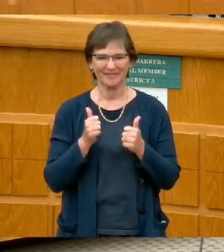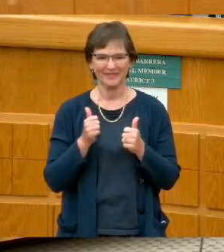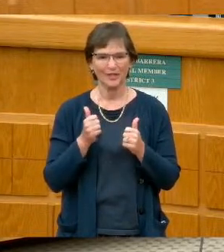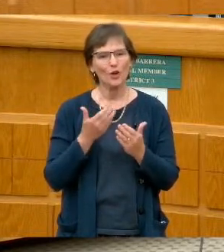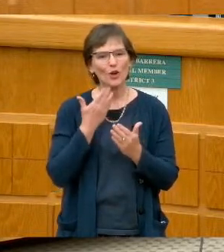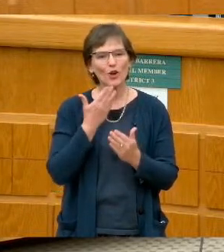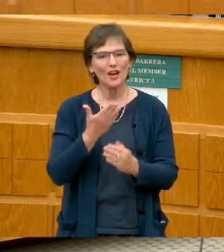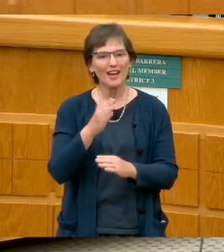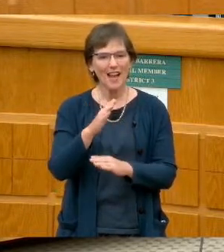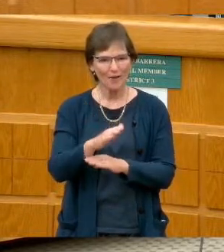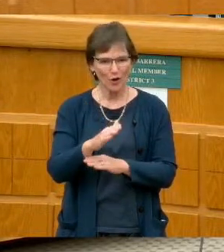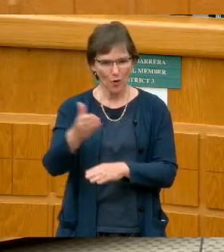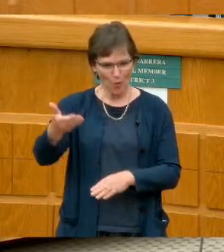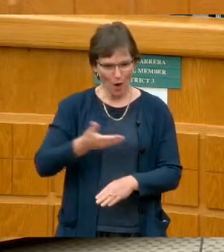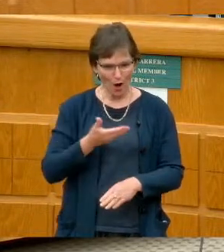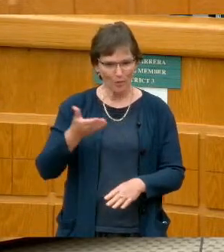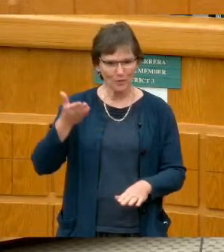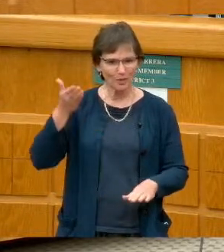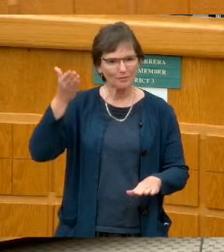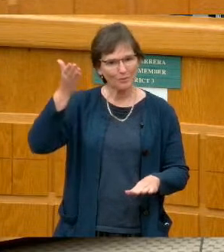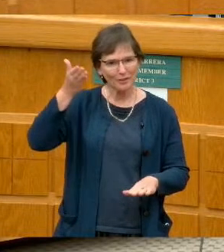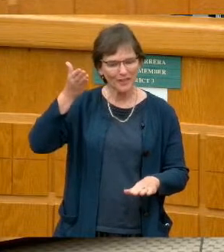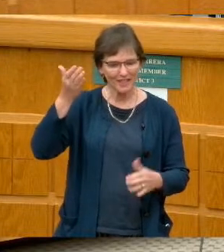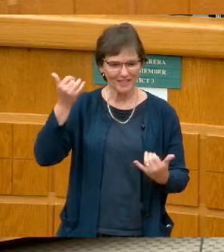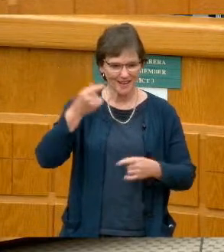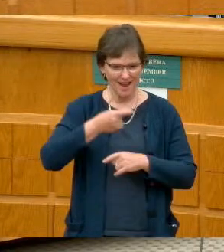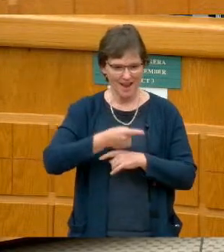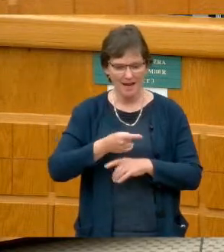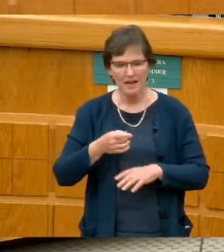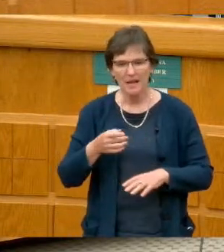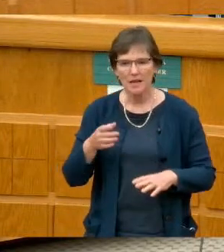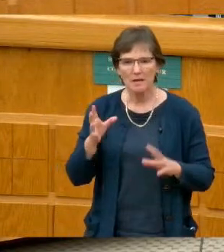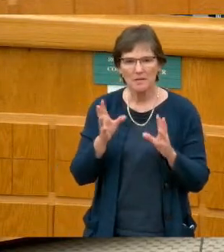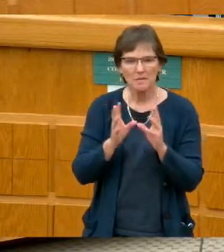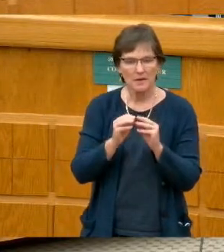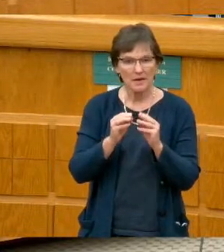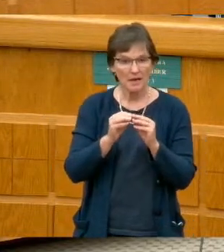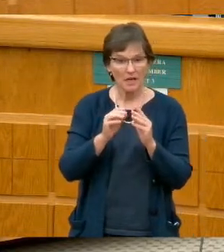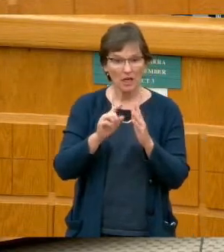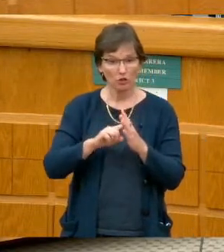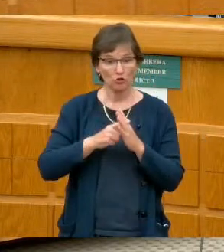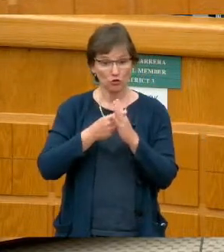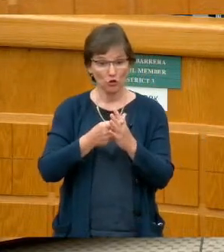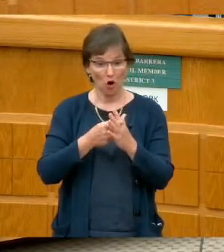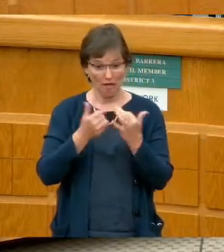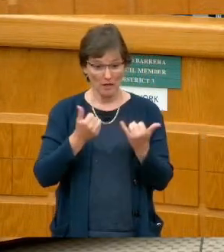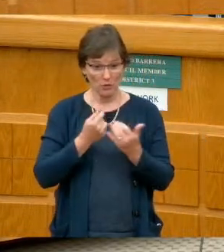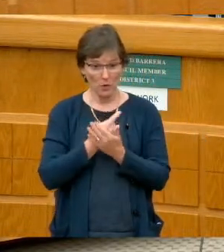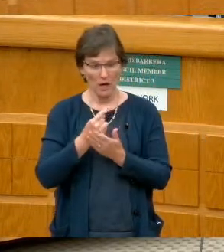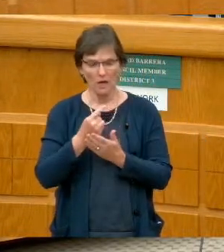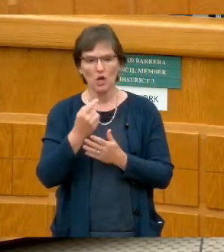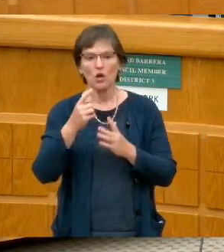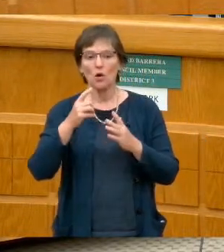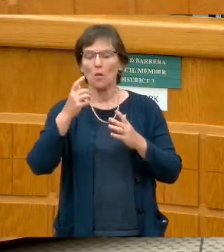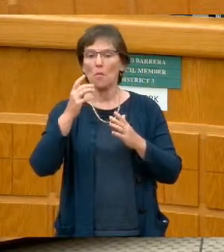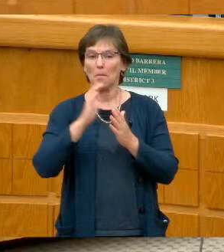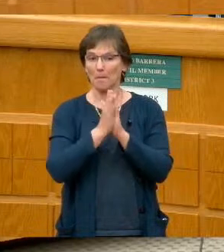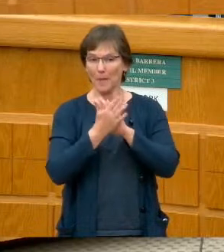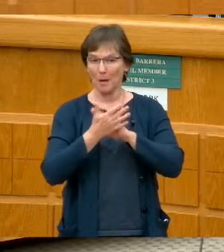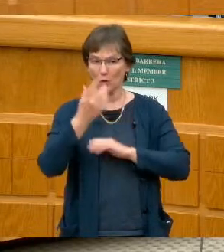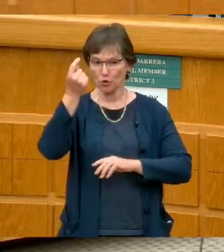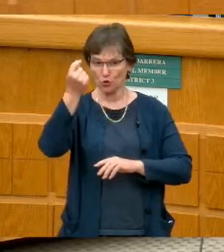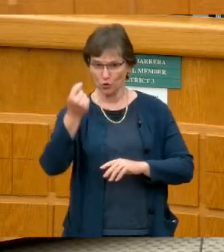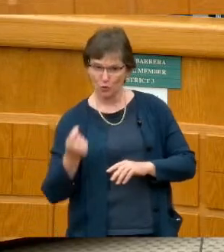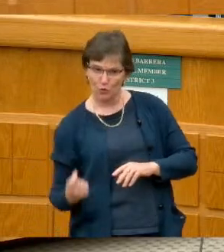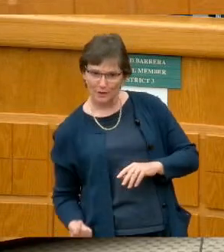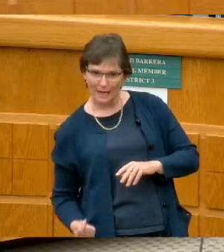Good afternoon and welcome to our briefing. This week we've started the briefings on Tuesdays and Fridays.